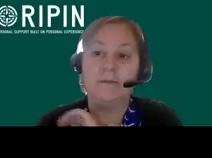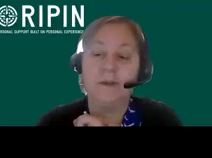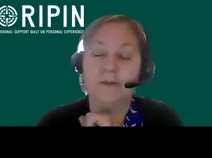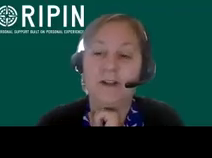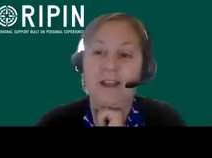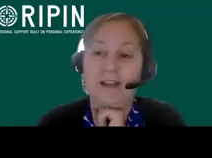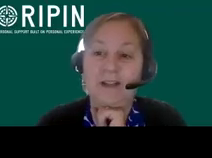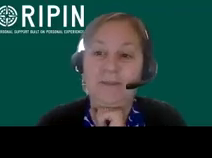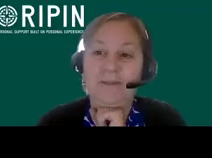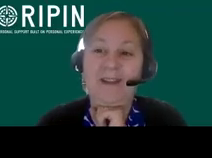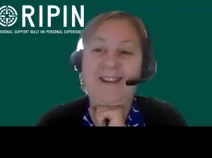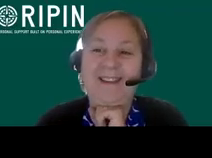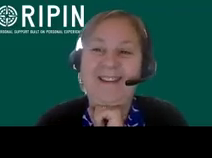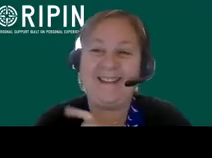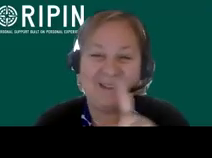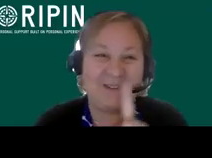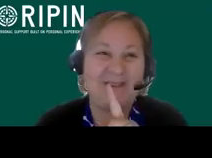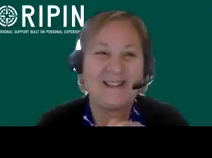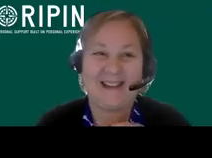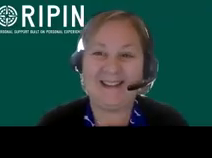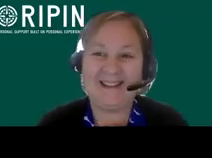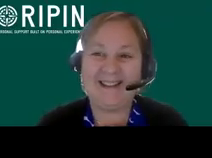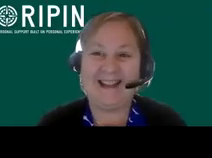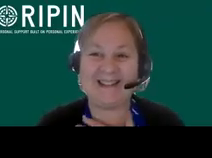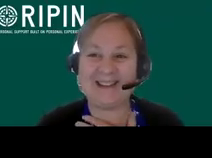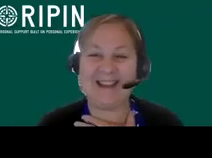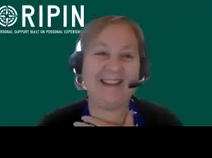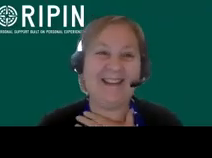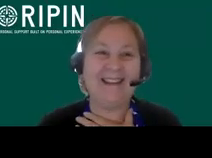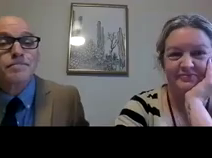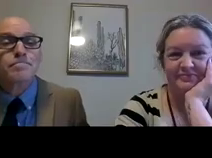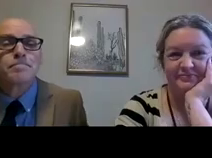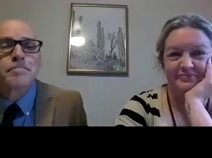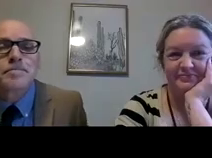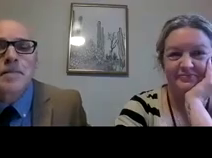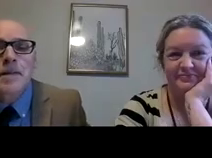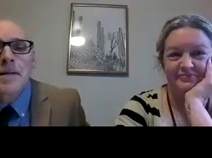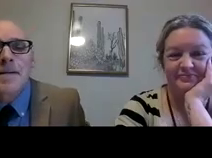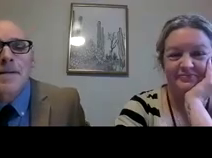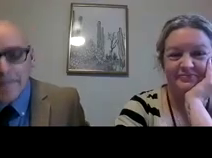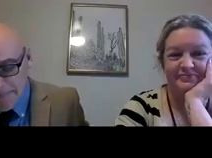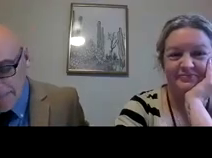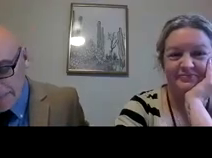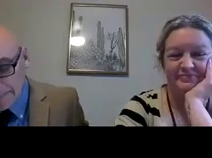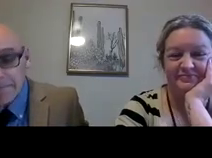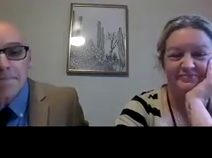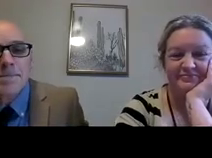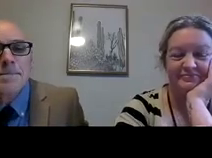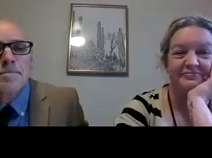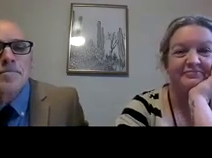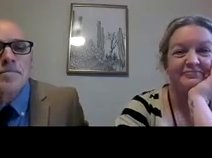just so that the interpreter can catch up. Hold Sorry on 1 about that. second. That's Sorry okay. about that. No, that's okay.